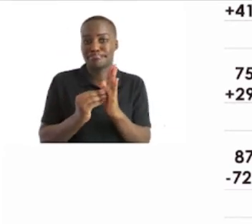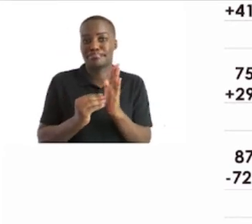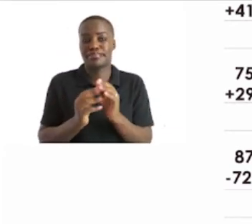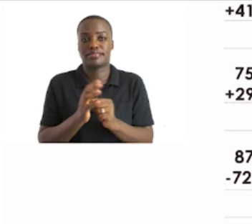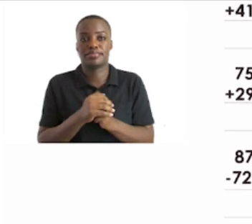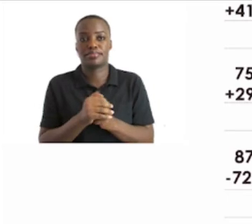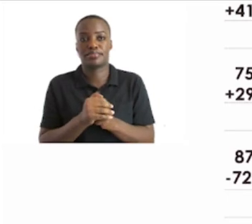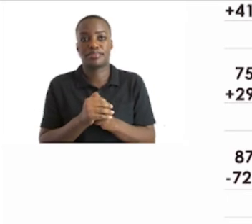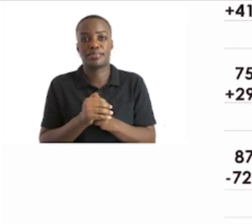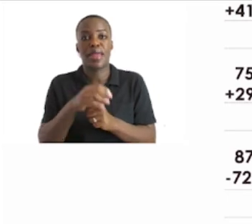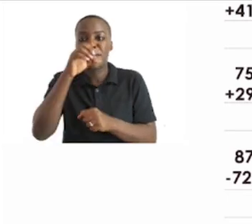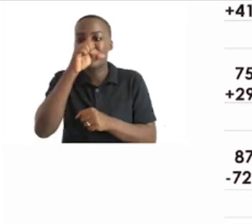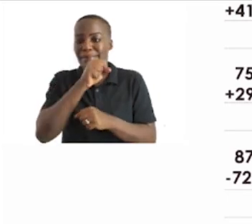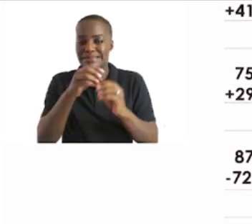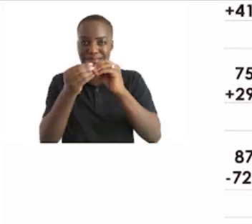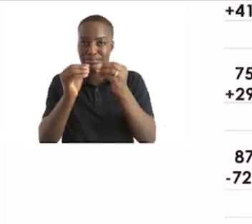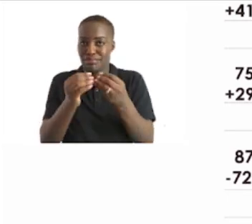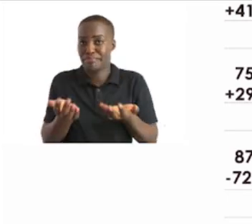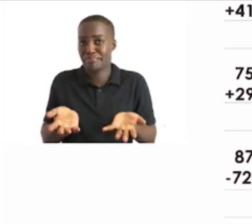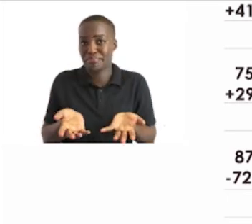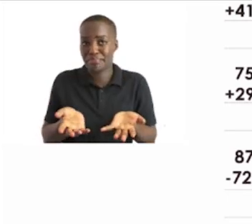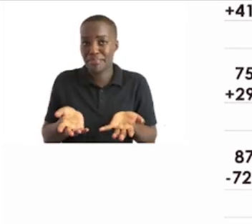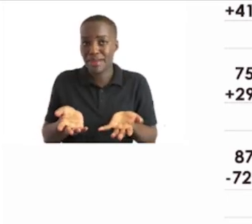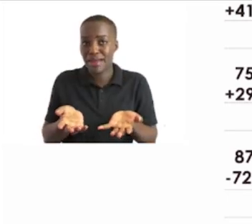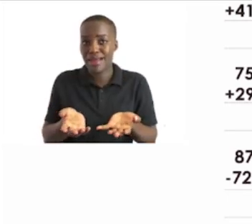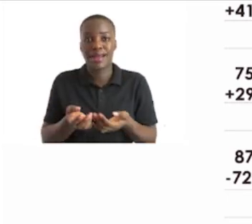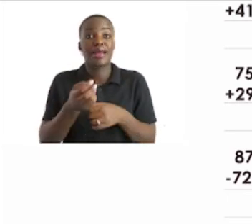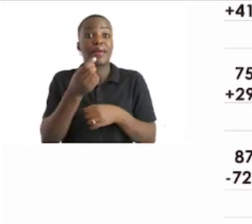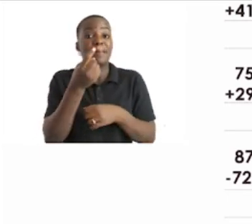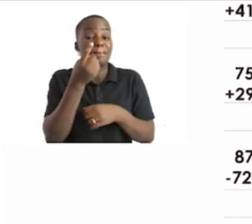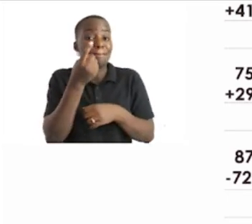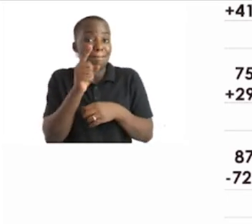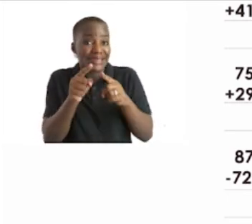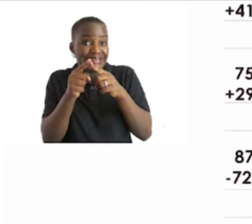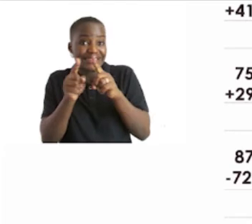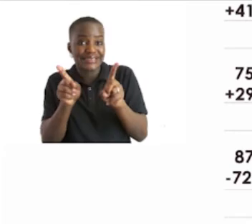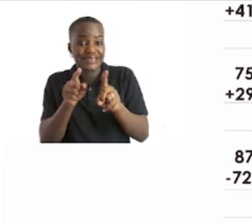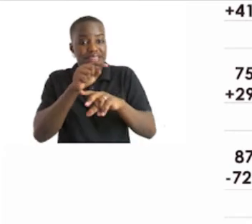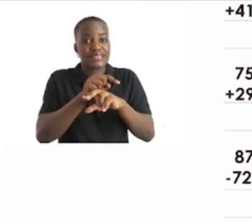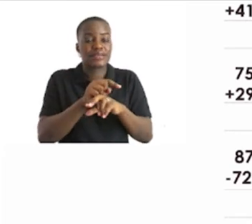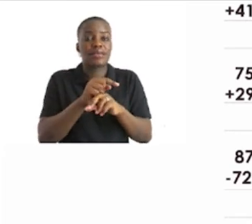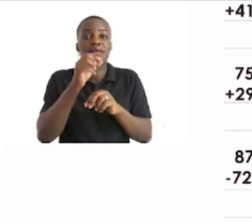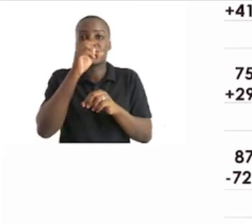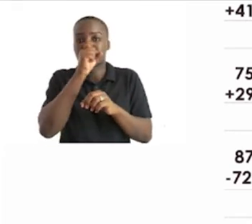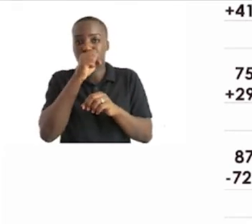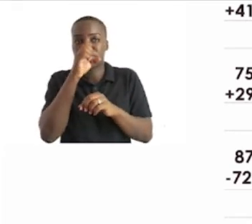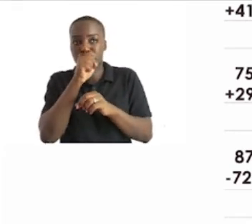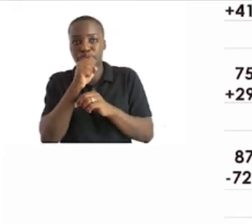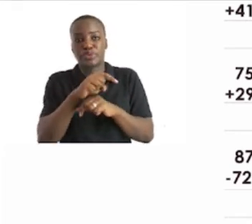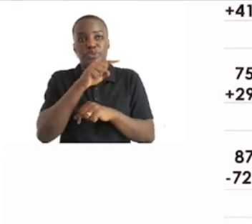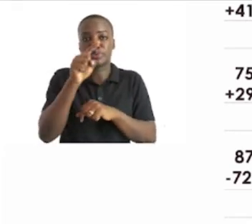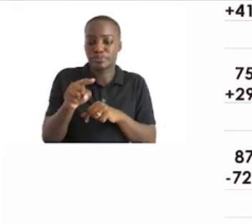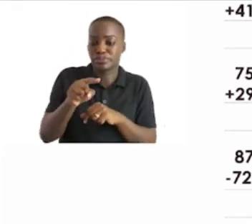This is just missing numbers. But no, each one has a different sequence that they